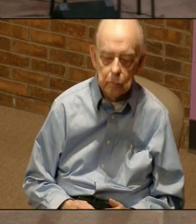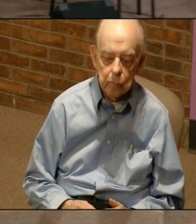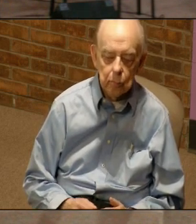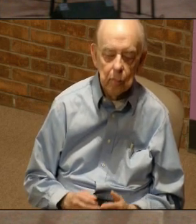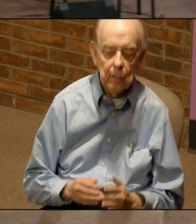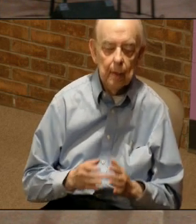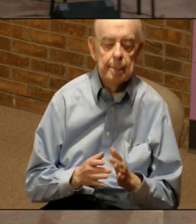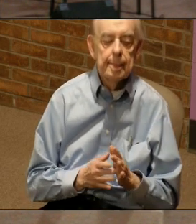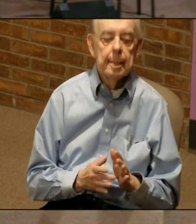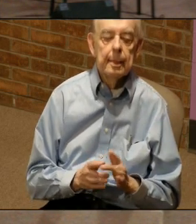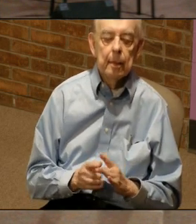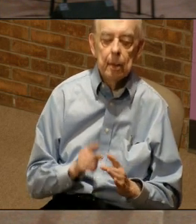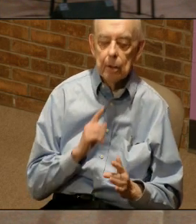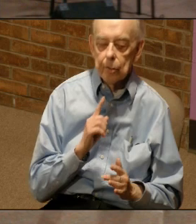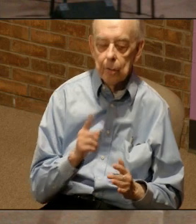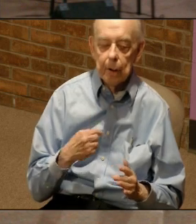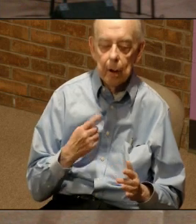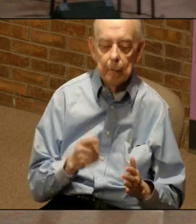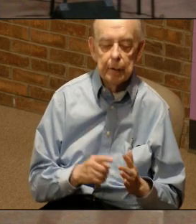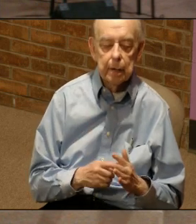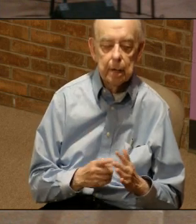He is our beginning